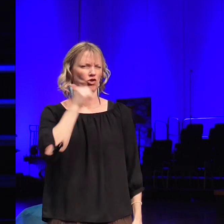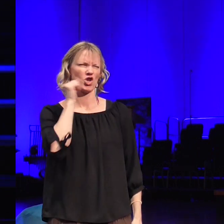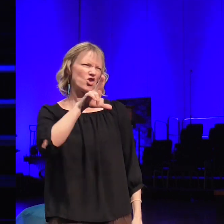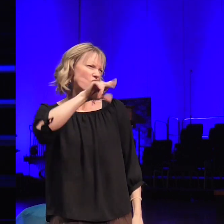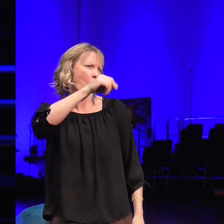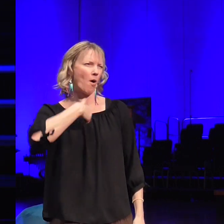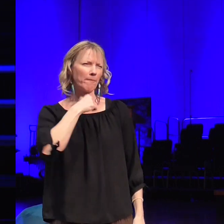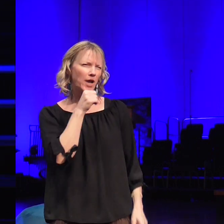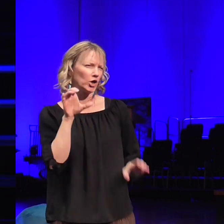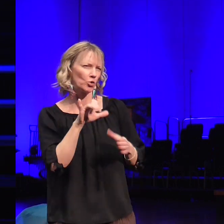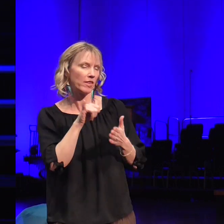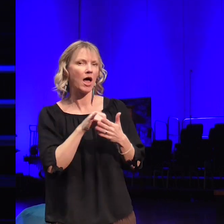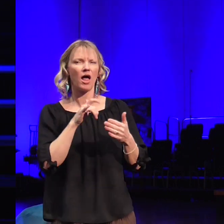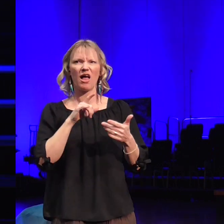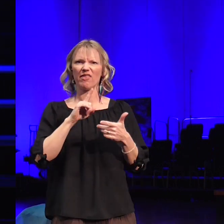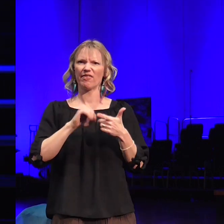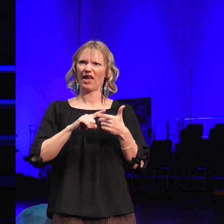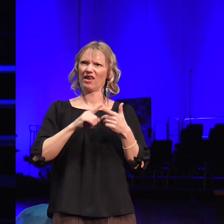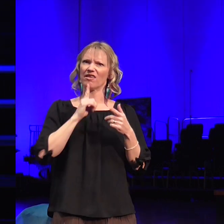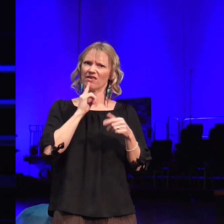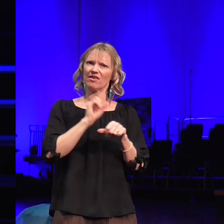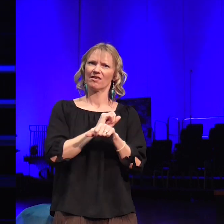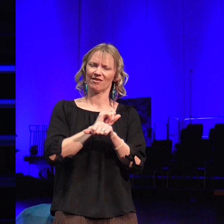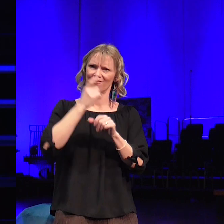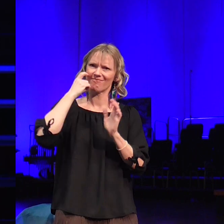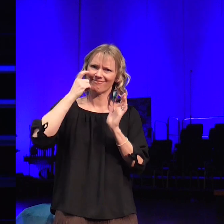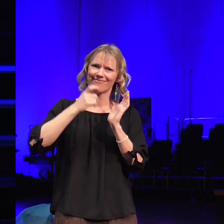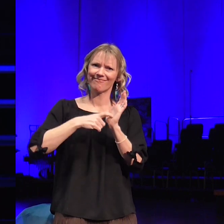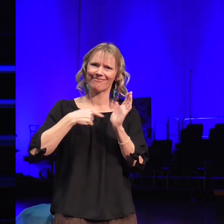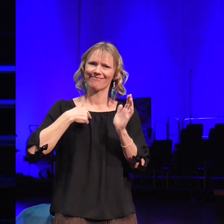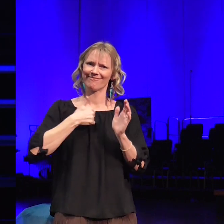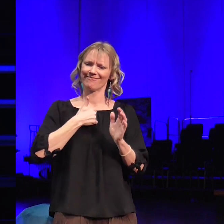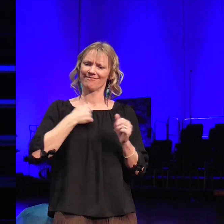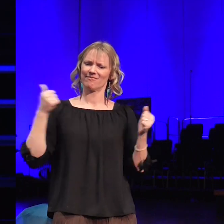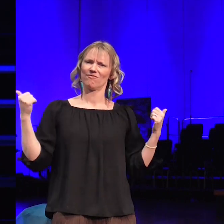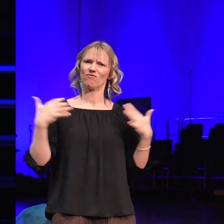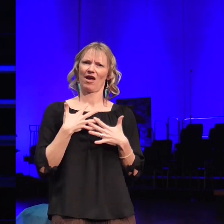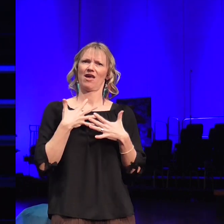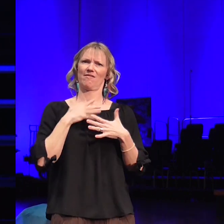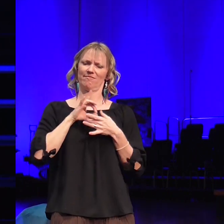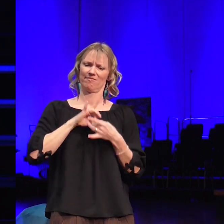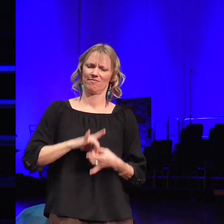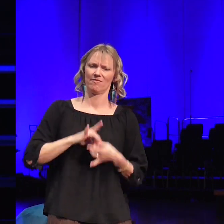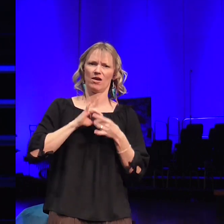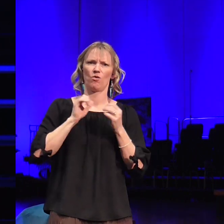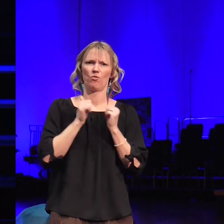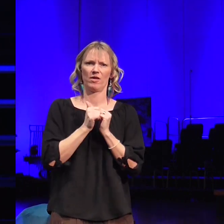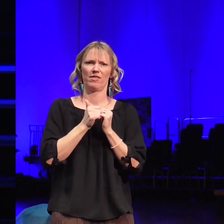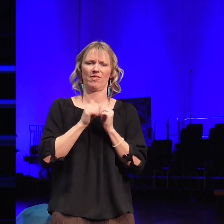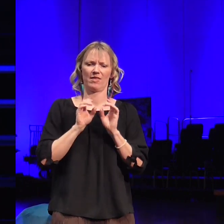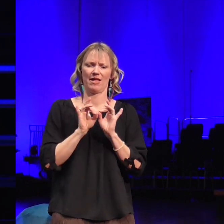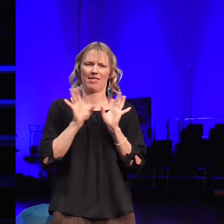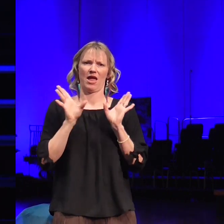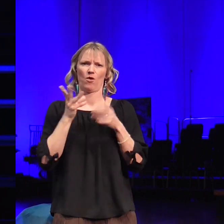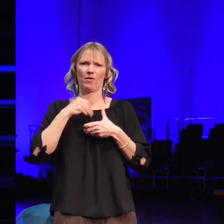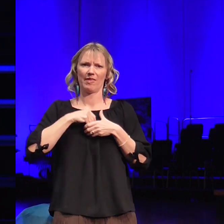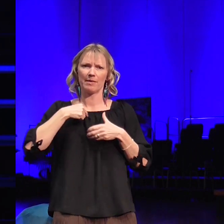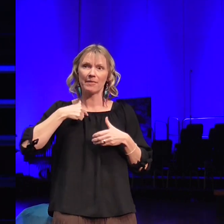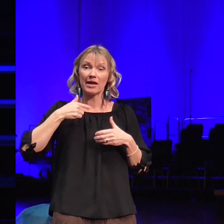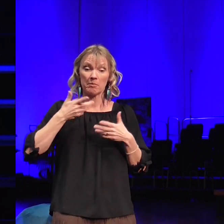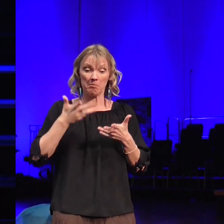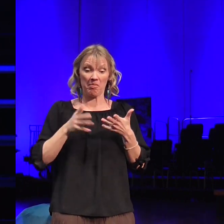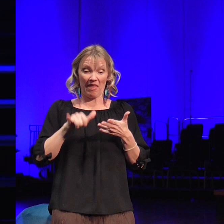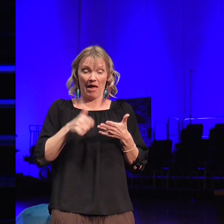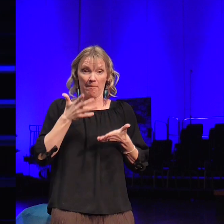then I could tell that I was really afraid to be with that inner light within me that might guide